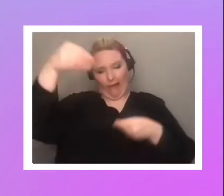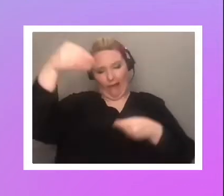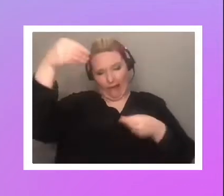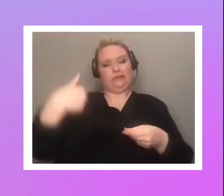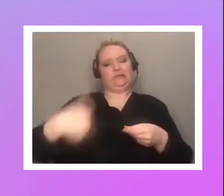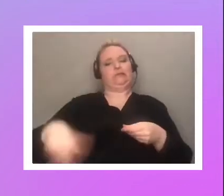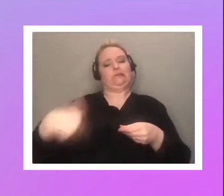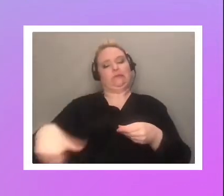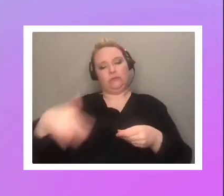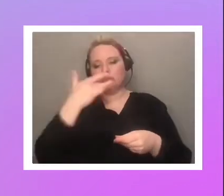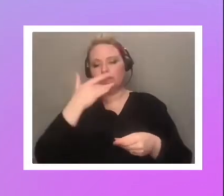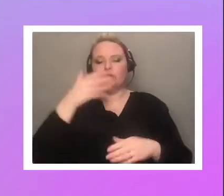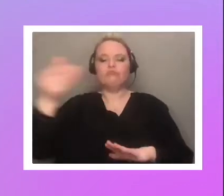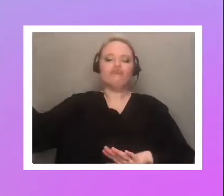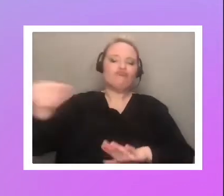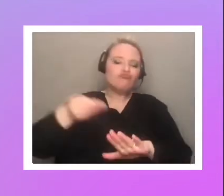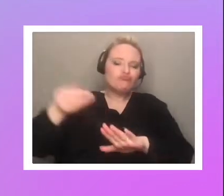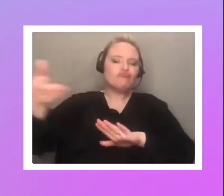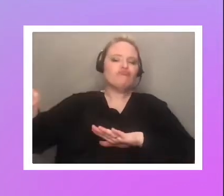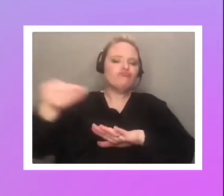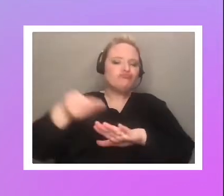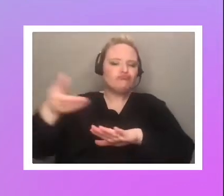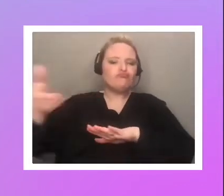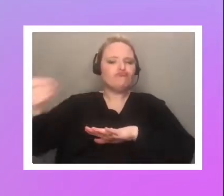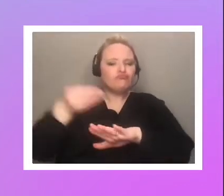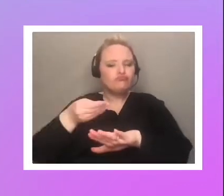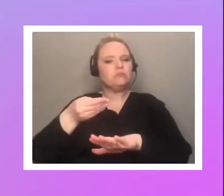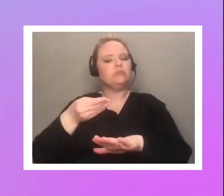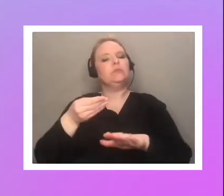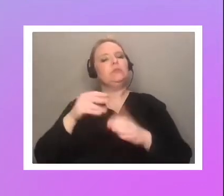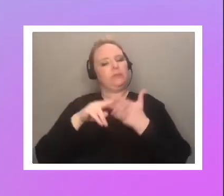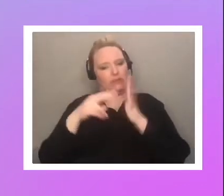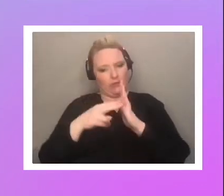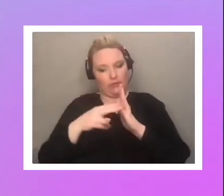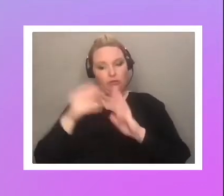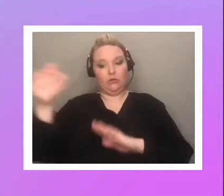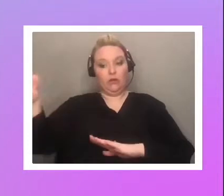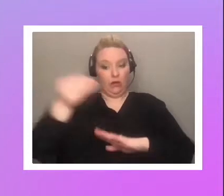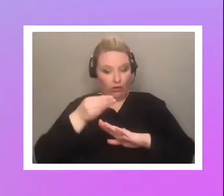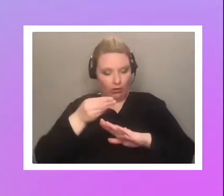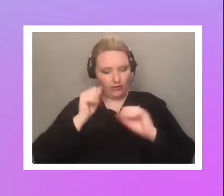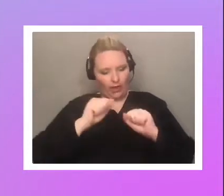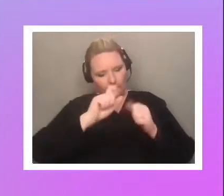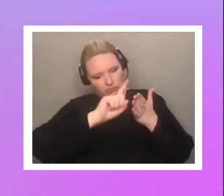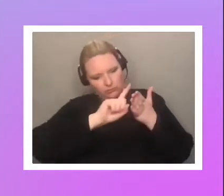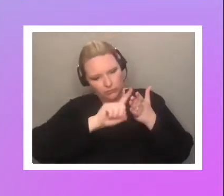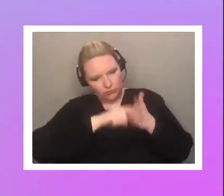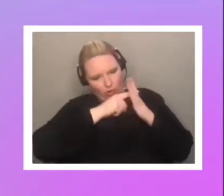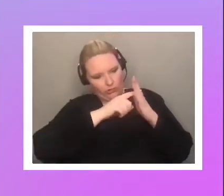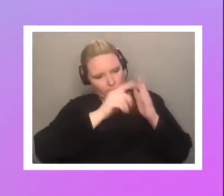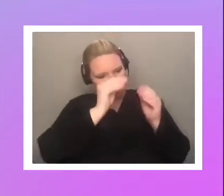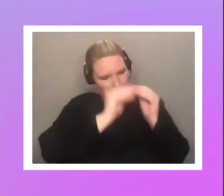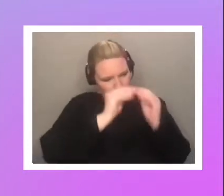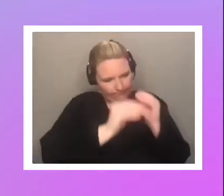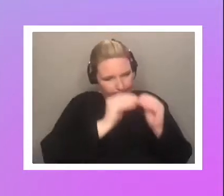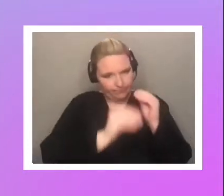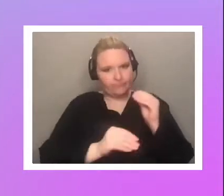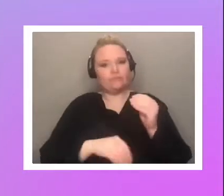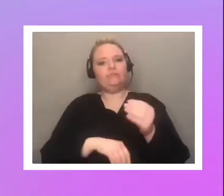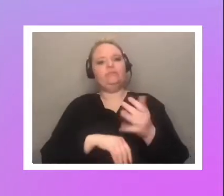of issues, just so to get started on remediation, which is the next